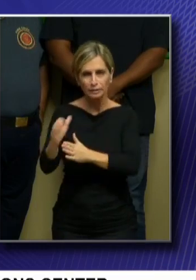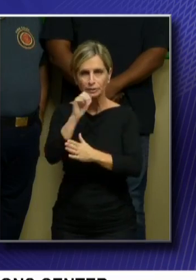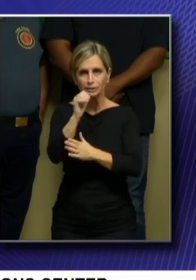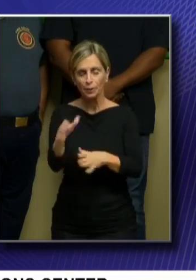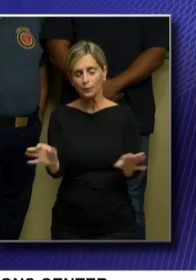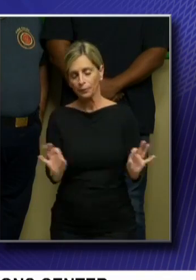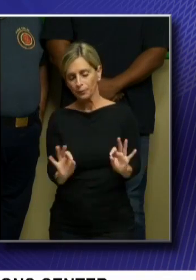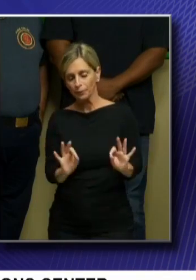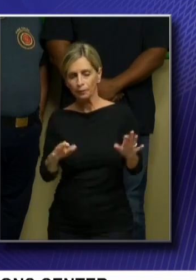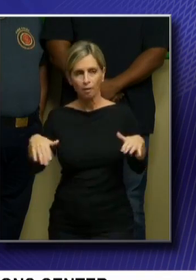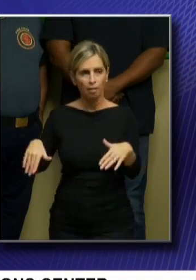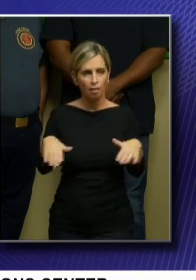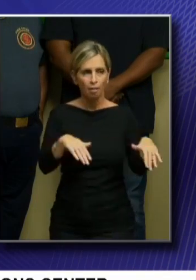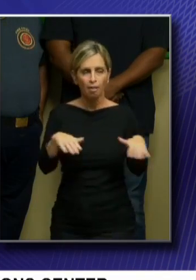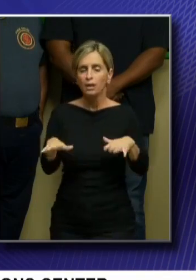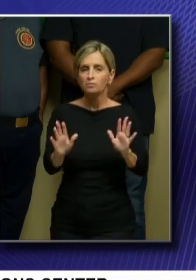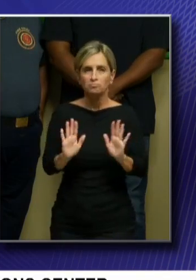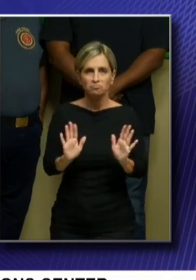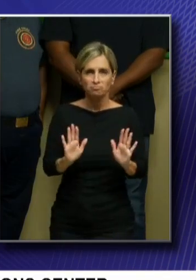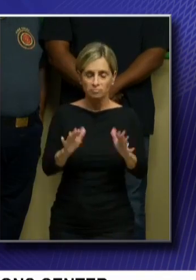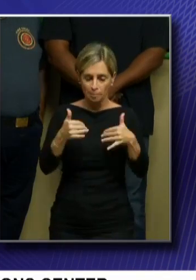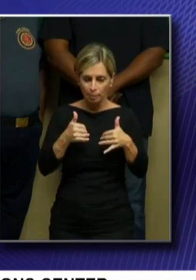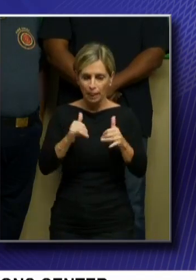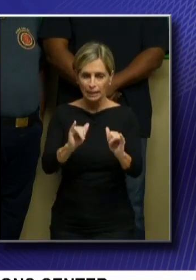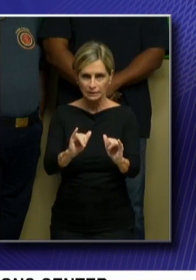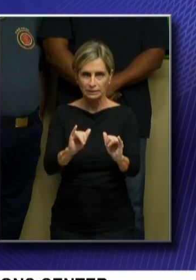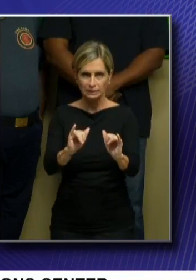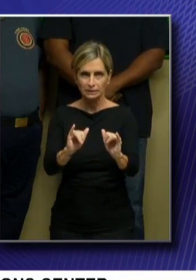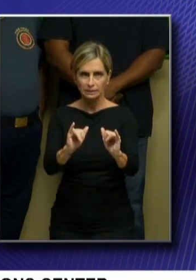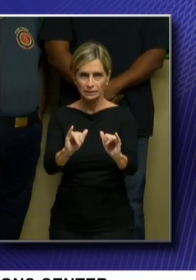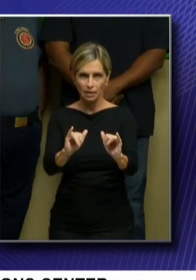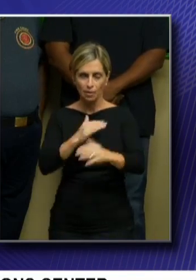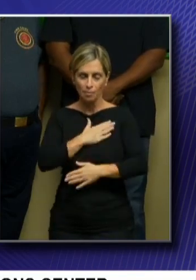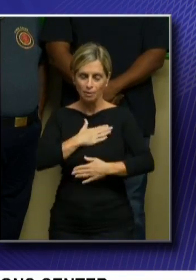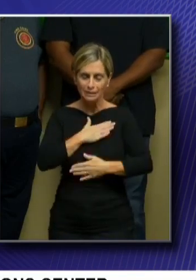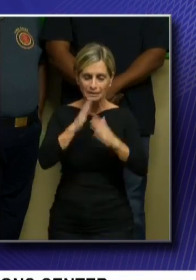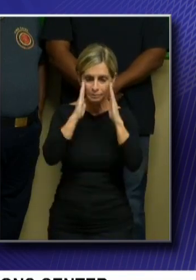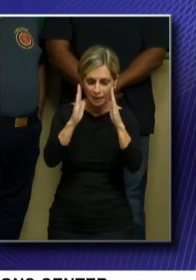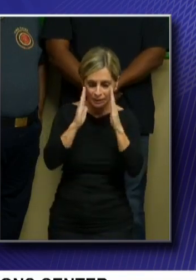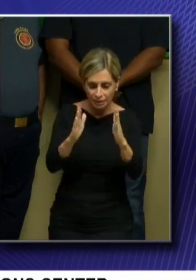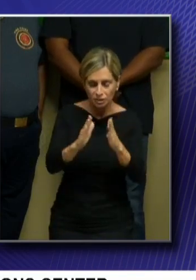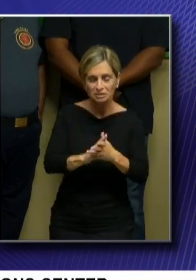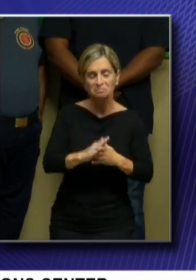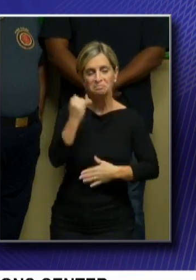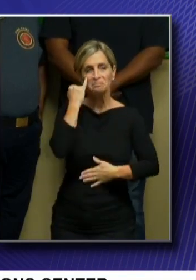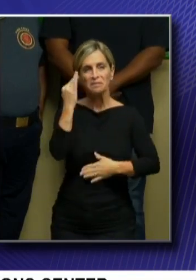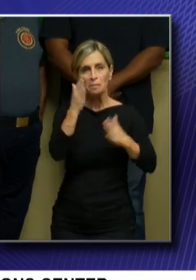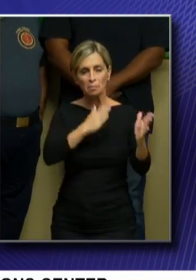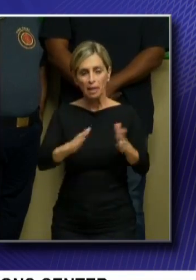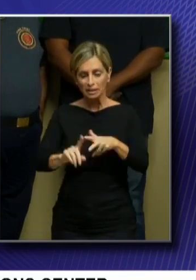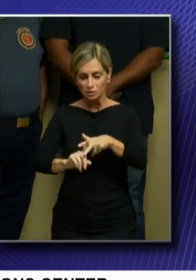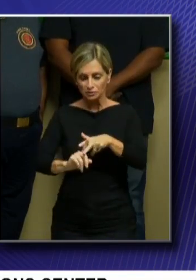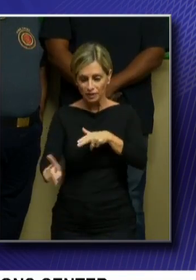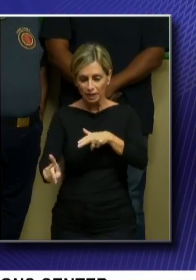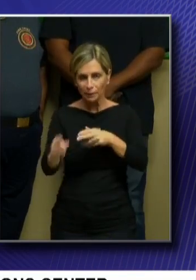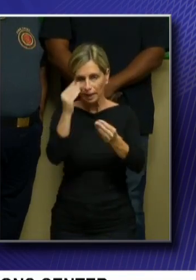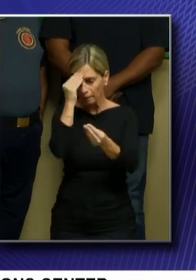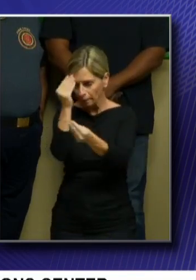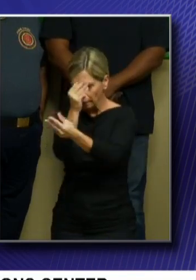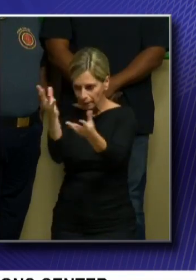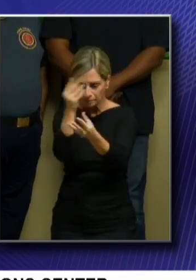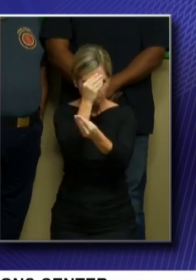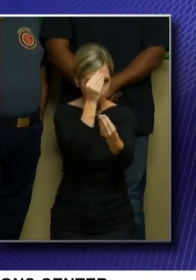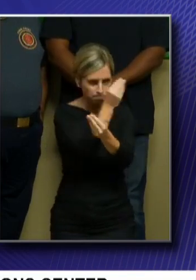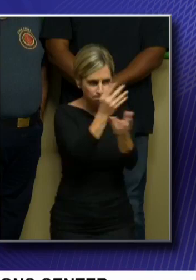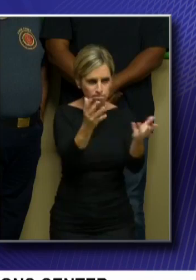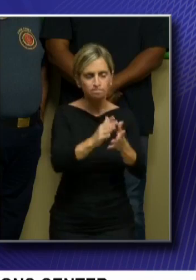monitor all of the things that you need to do. If you are going to leave, make sure you let somebody know. We're going to have another update